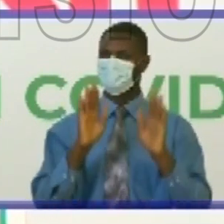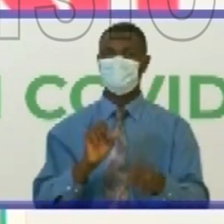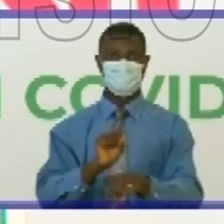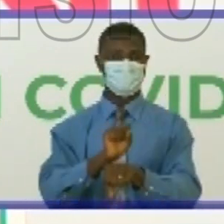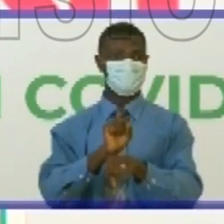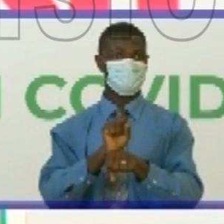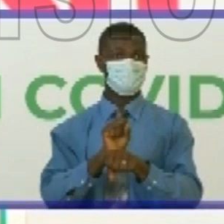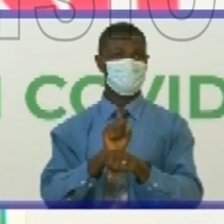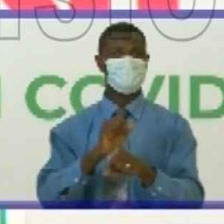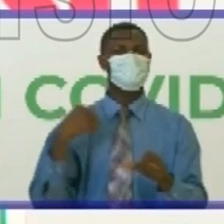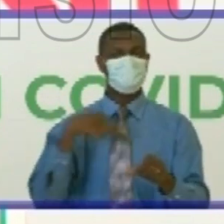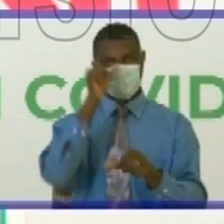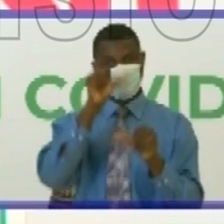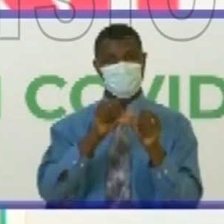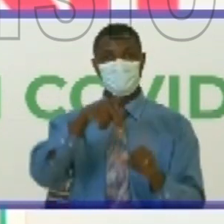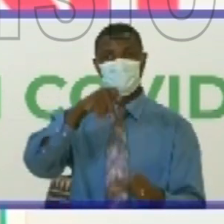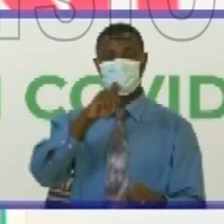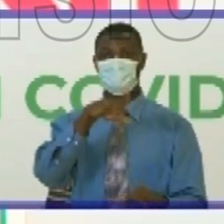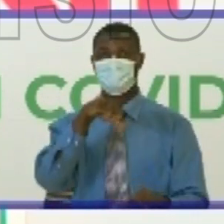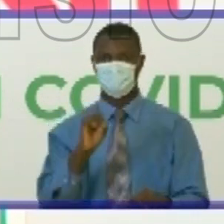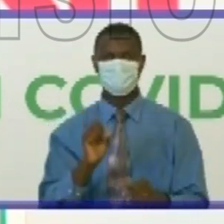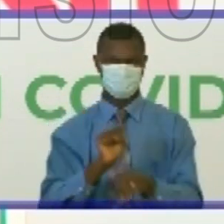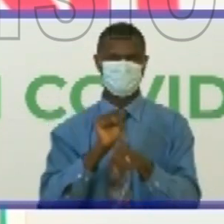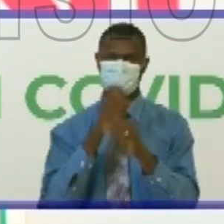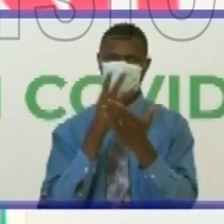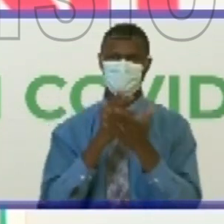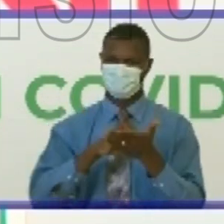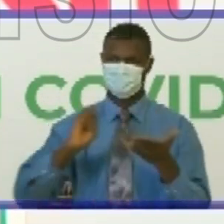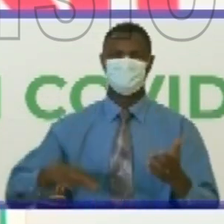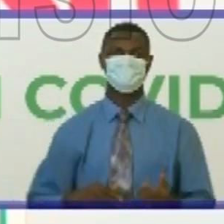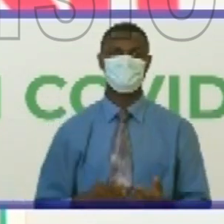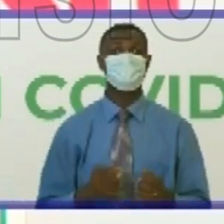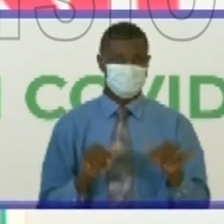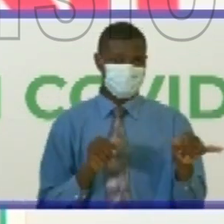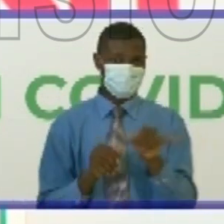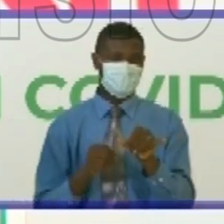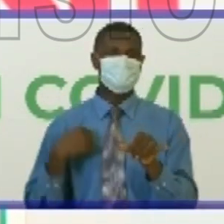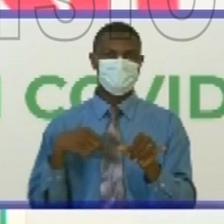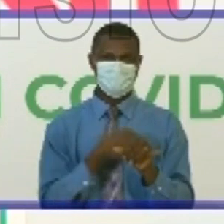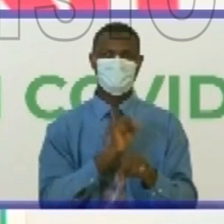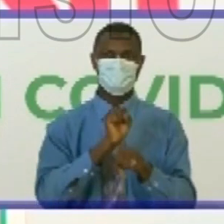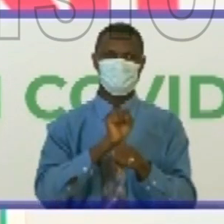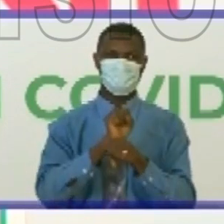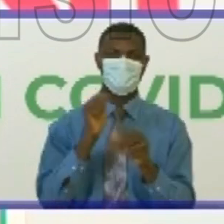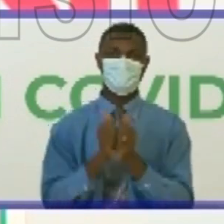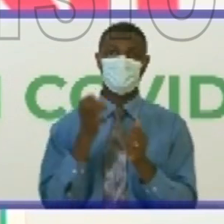polio eradication, and we want to leverage on that to improve our